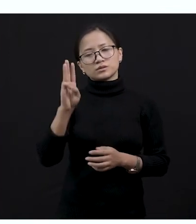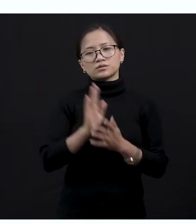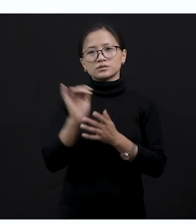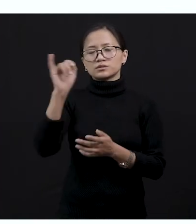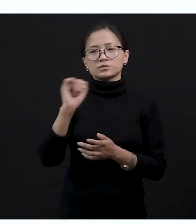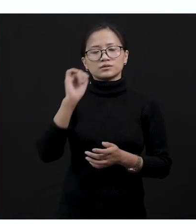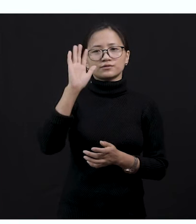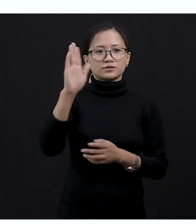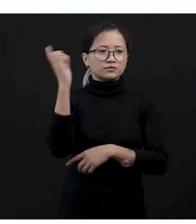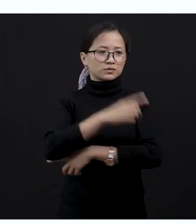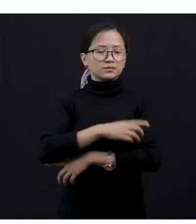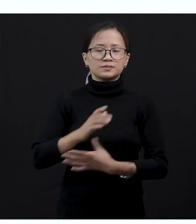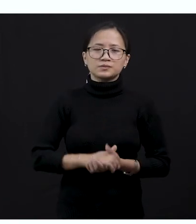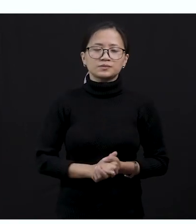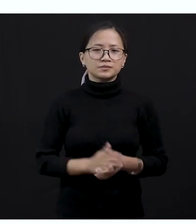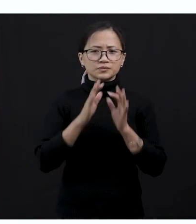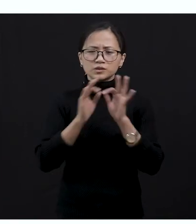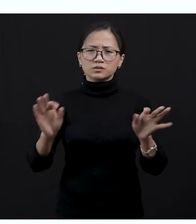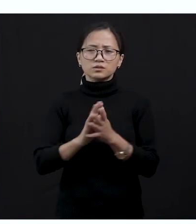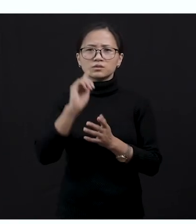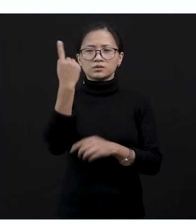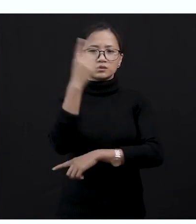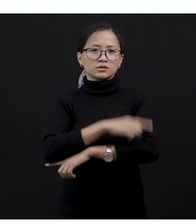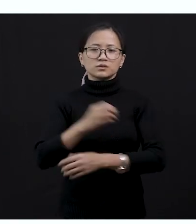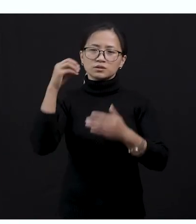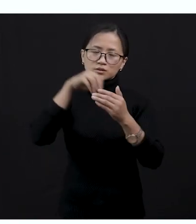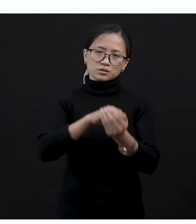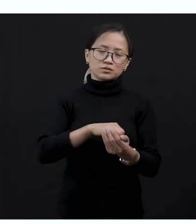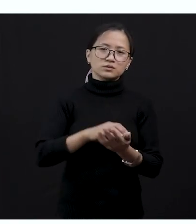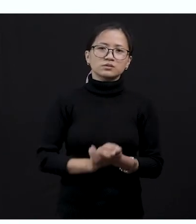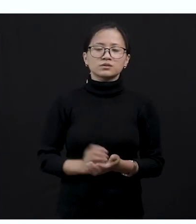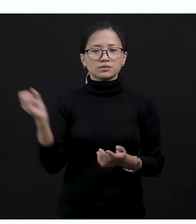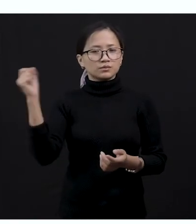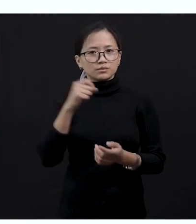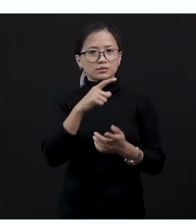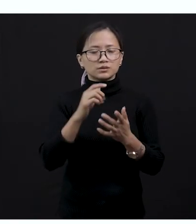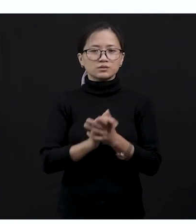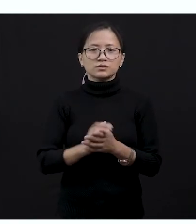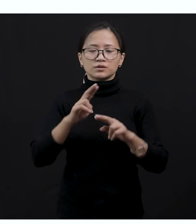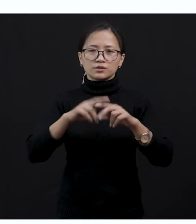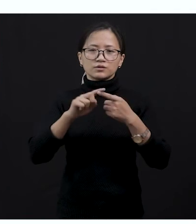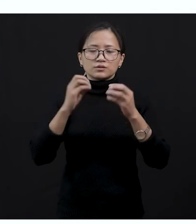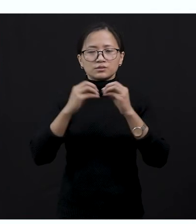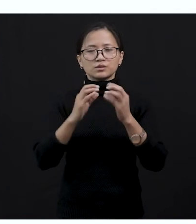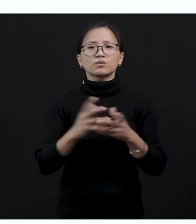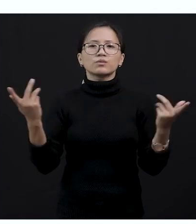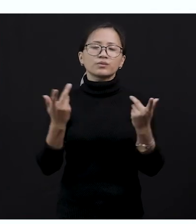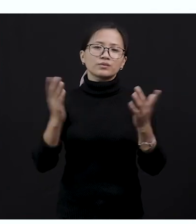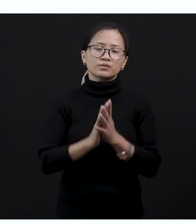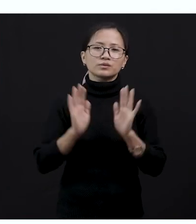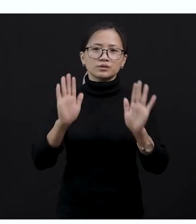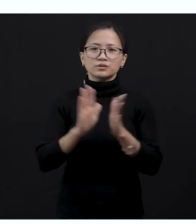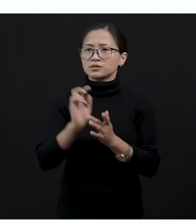365 days. Okay, now this special one day is included in the month of February, where